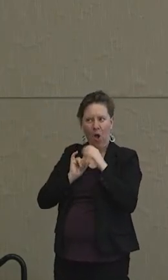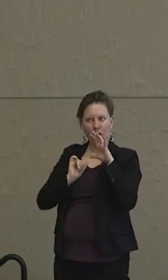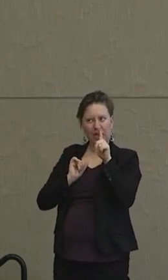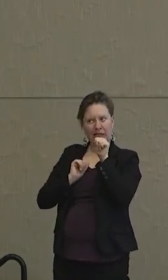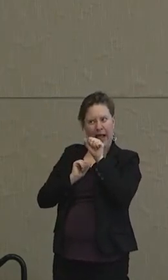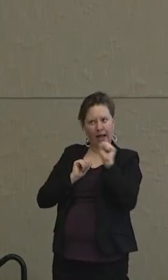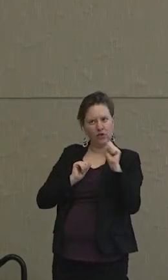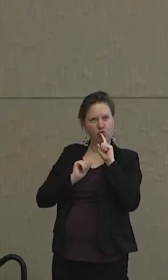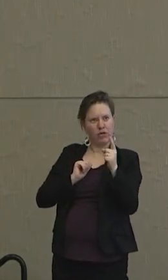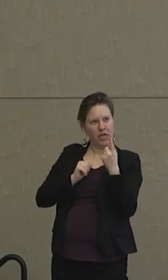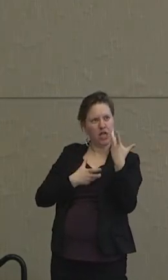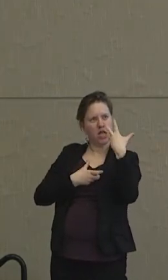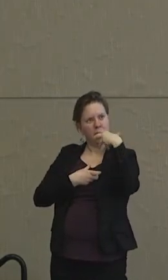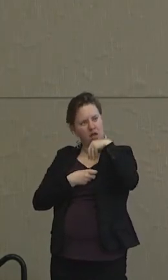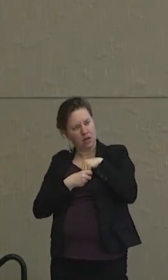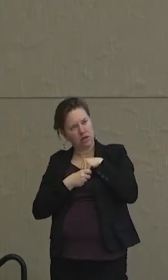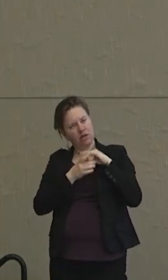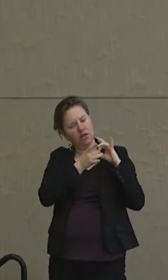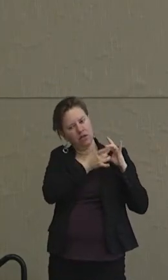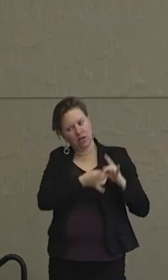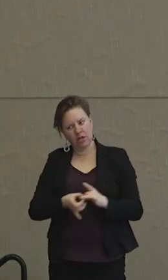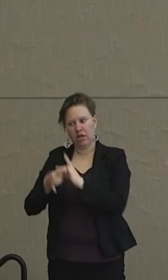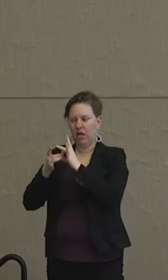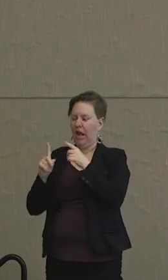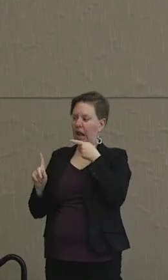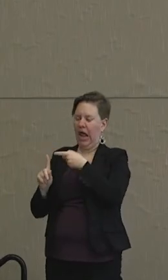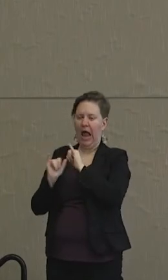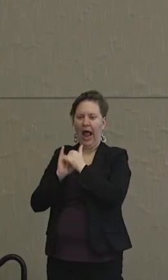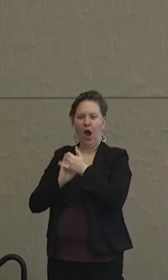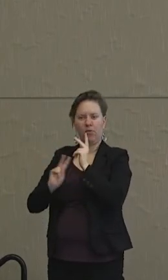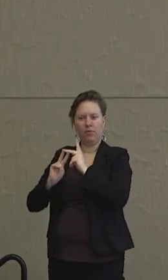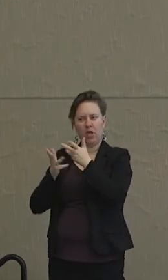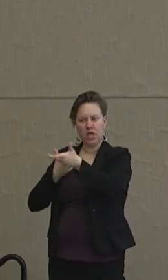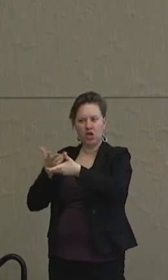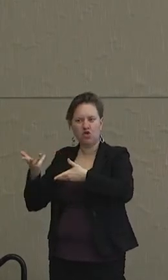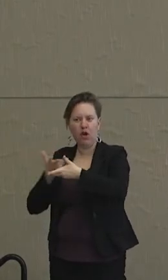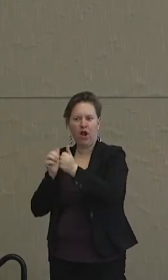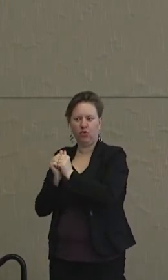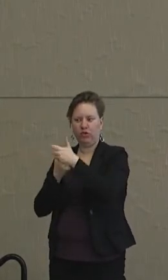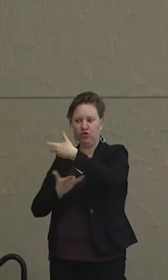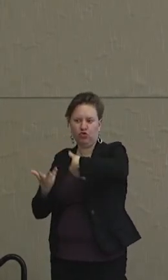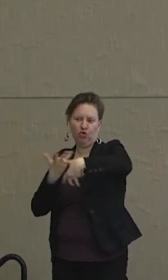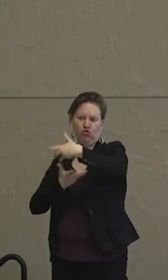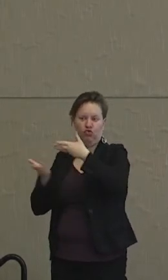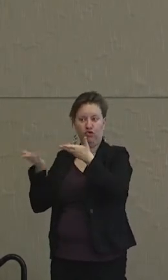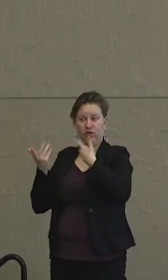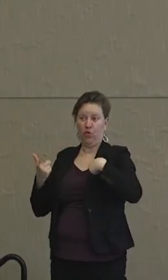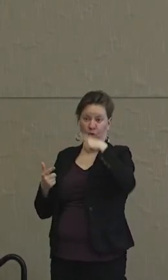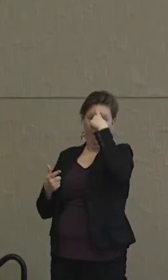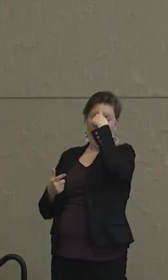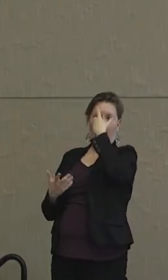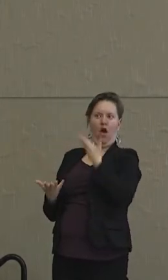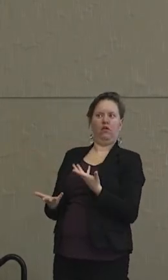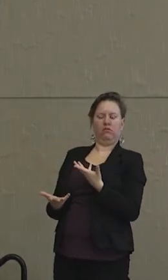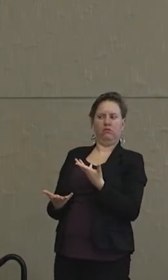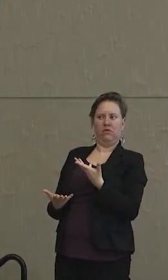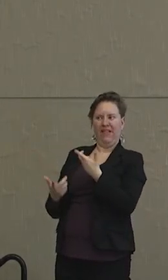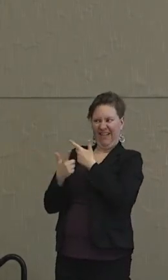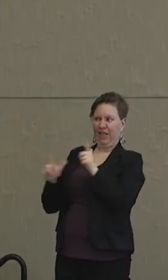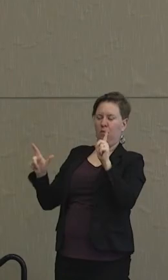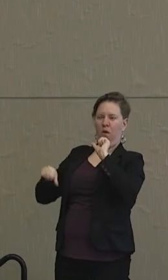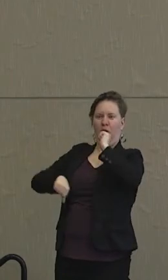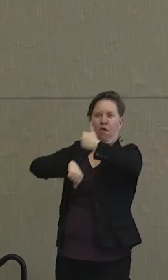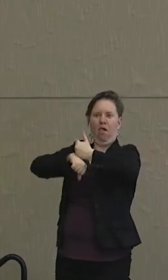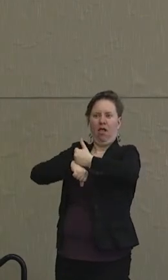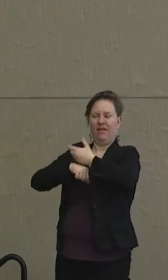really is core to why people and how people interact with the social services that we thought, you know, the kind of liberal establishment,